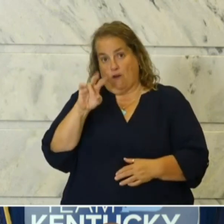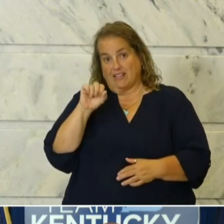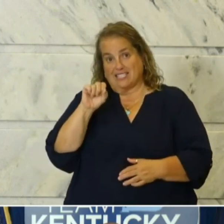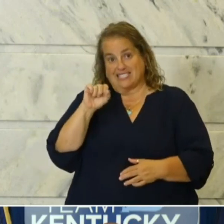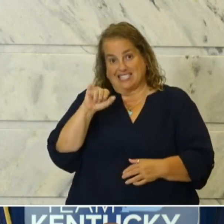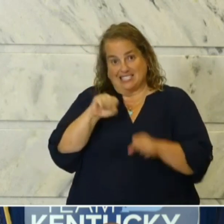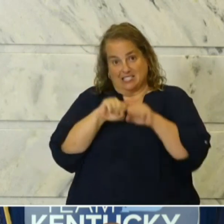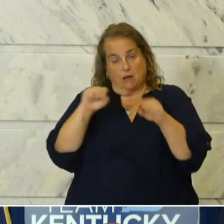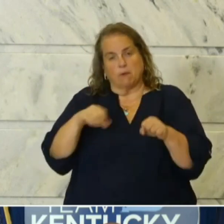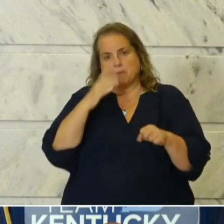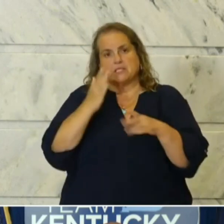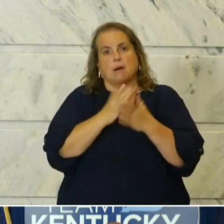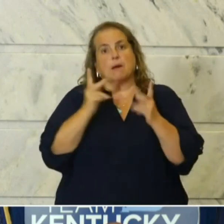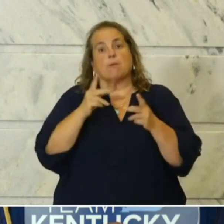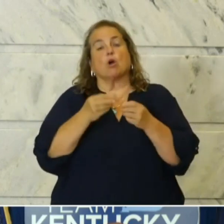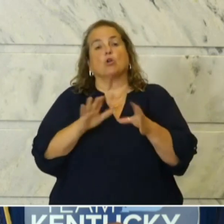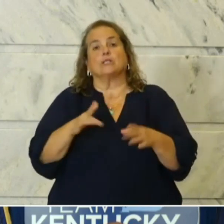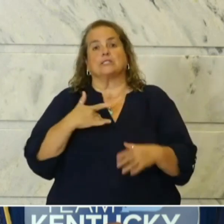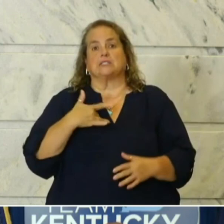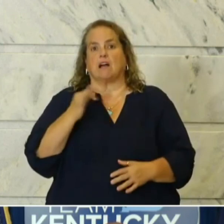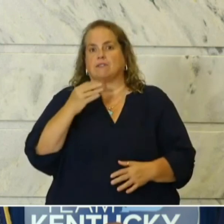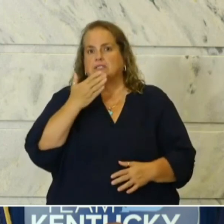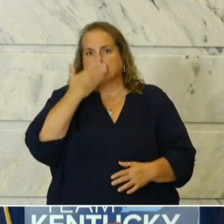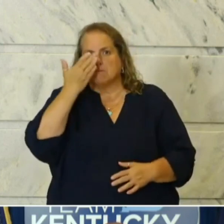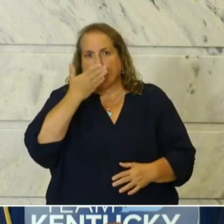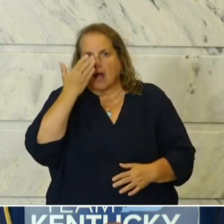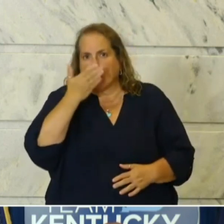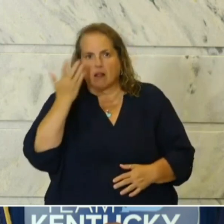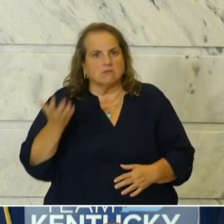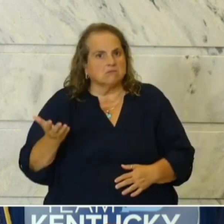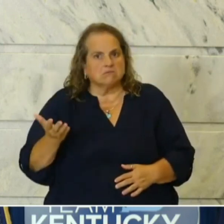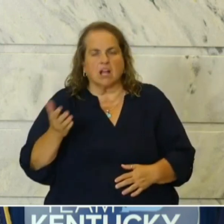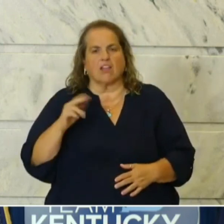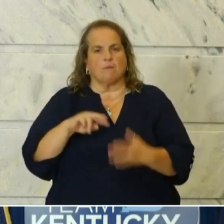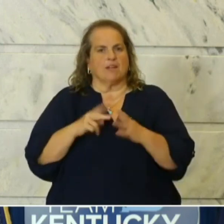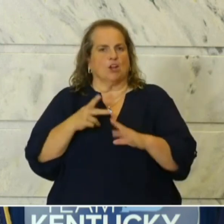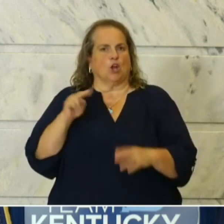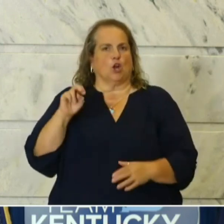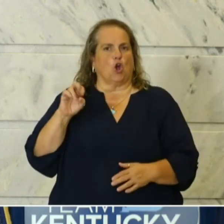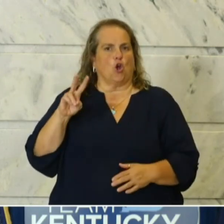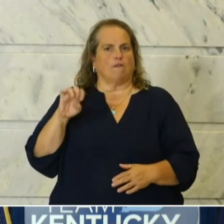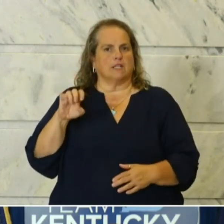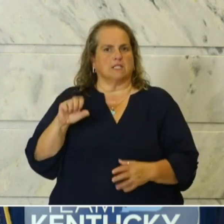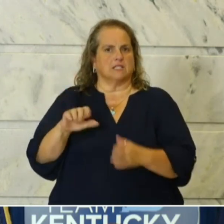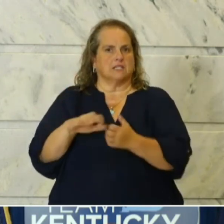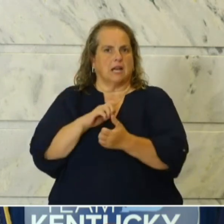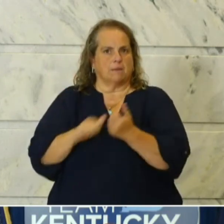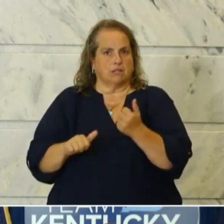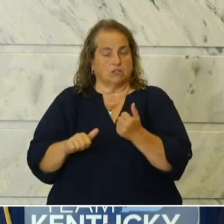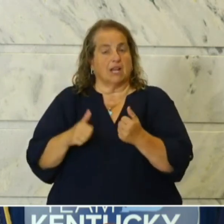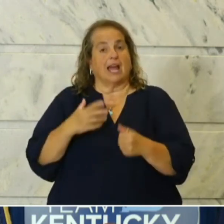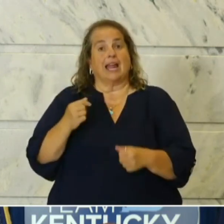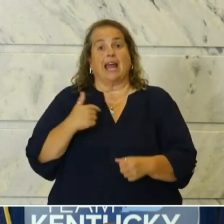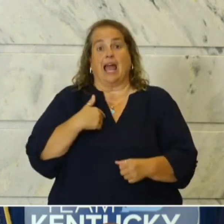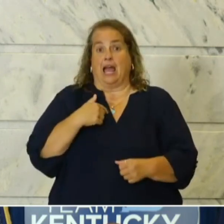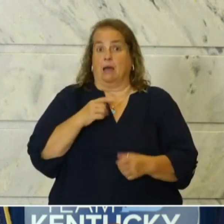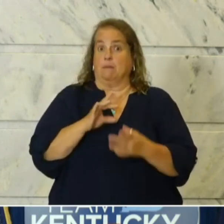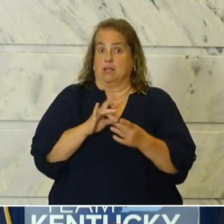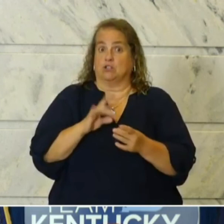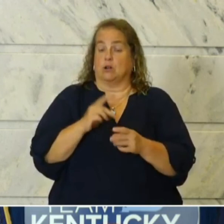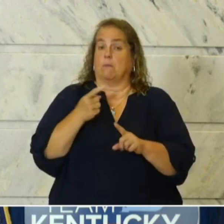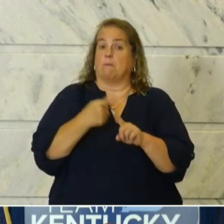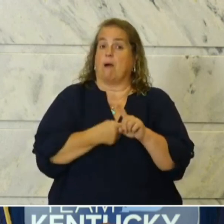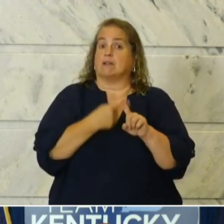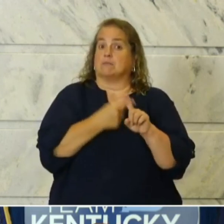smell, and that's a neurologic problem. That's their nerves not working for their sense of smell. And I mentioned months ago a friend of mine who's an